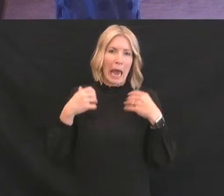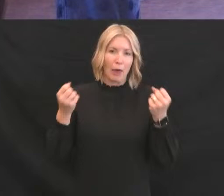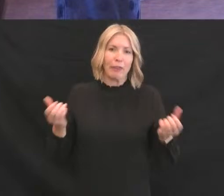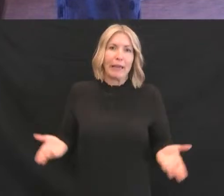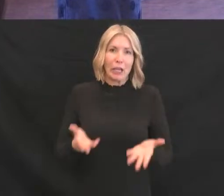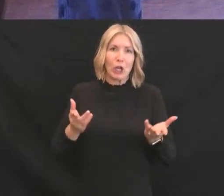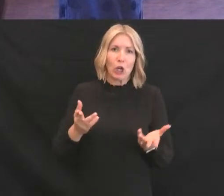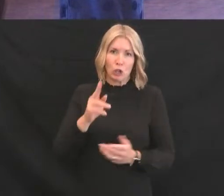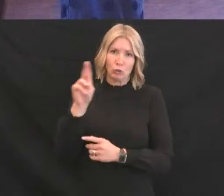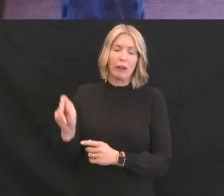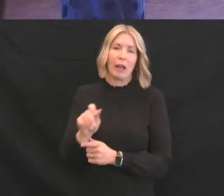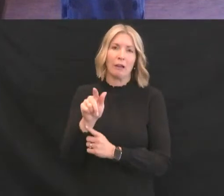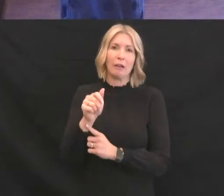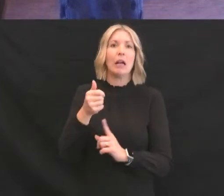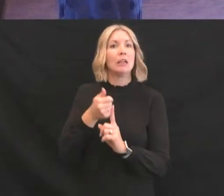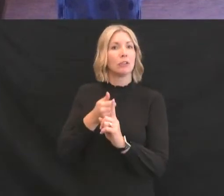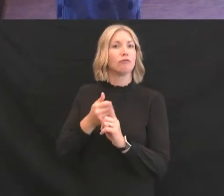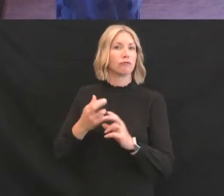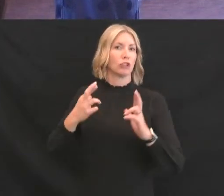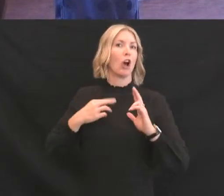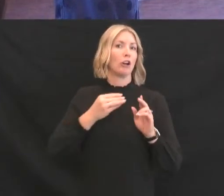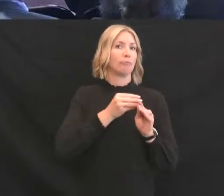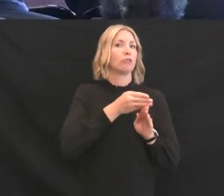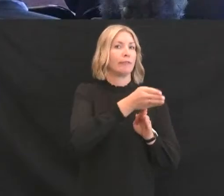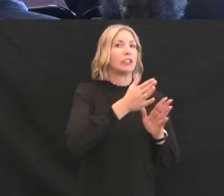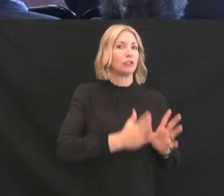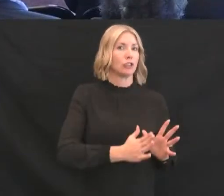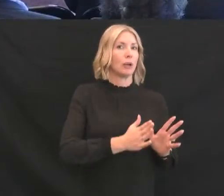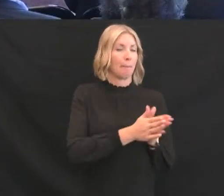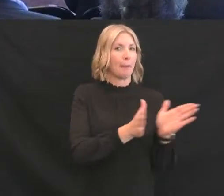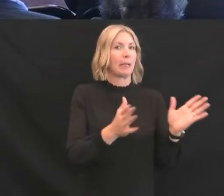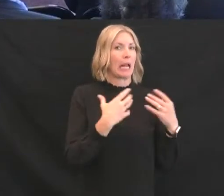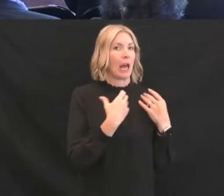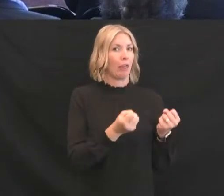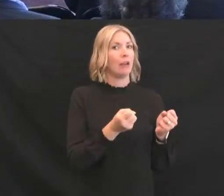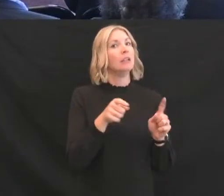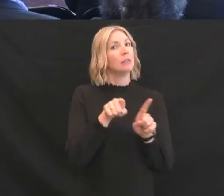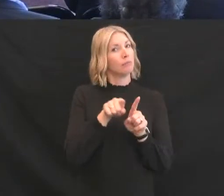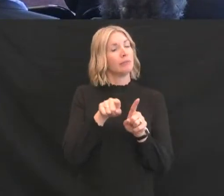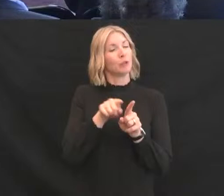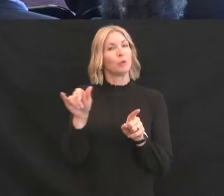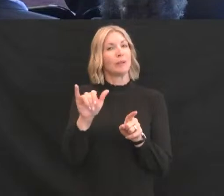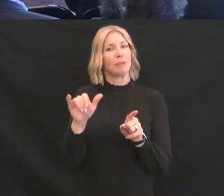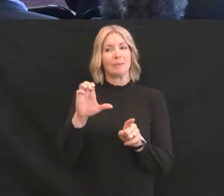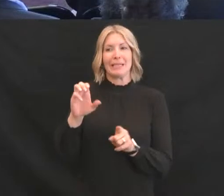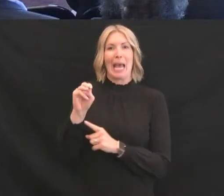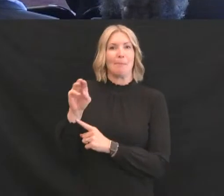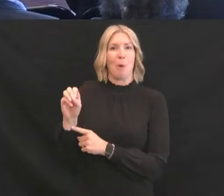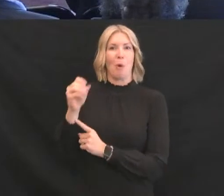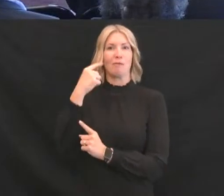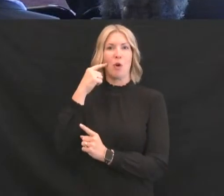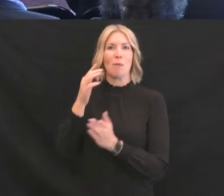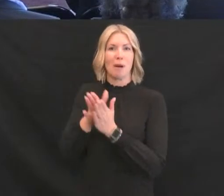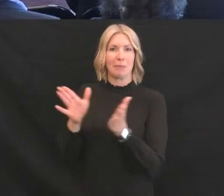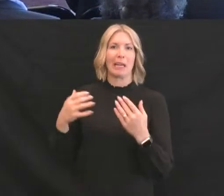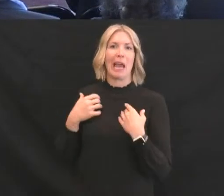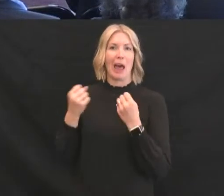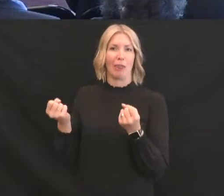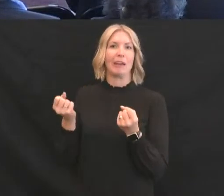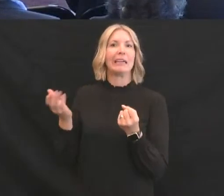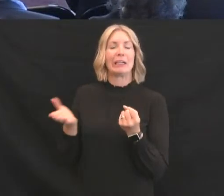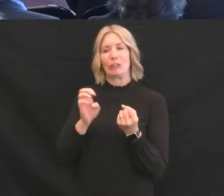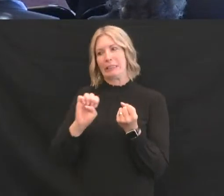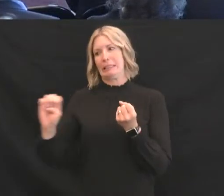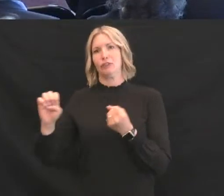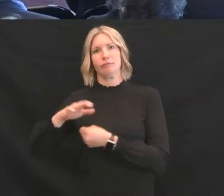is a retired professor of public health and former medical officer of health at Eastern Health, who worked tirelessly to promote and